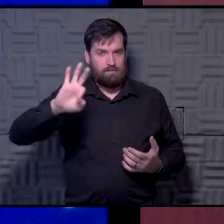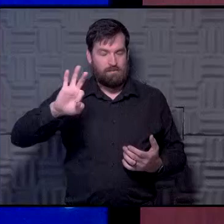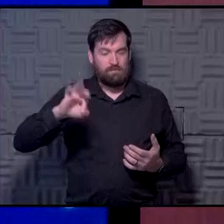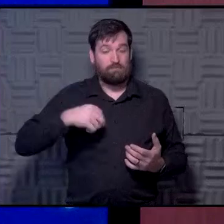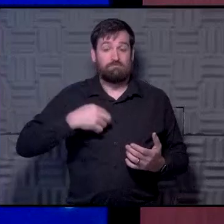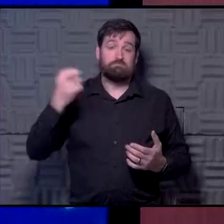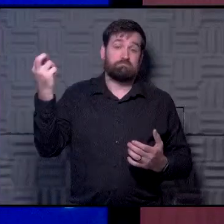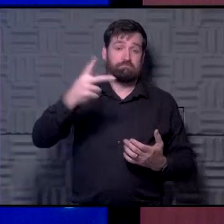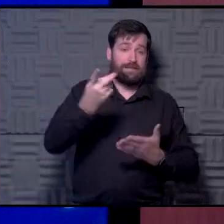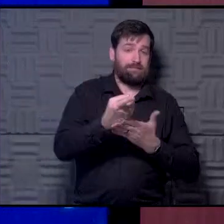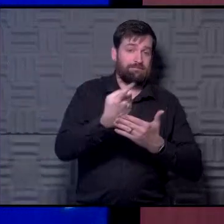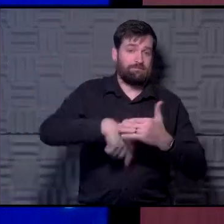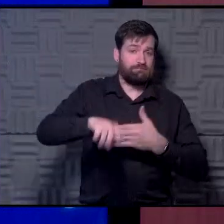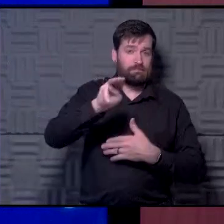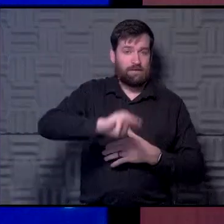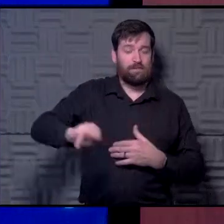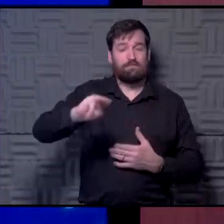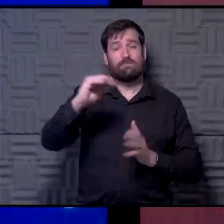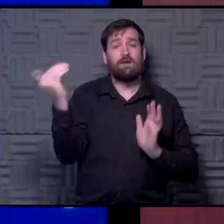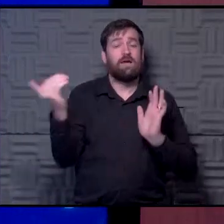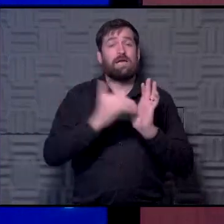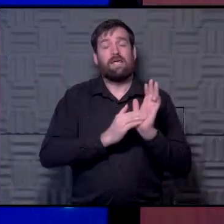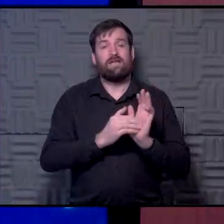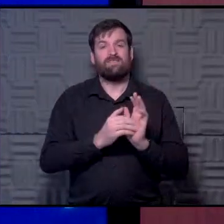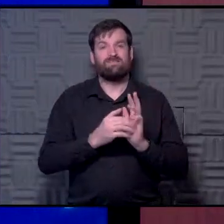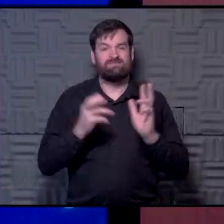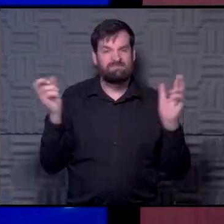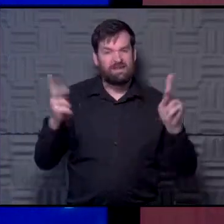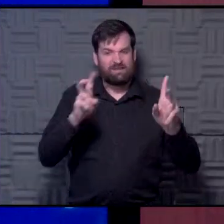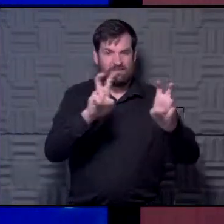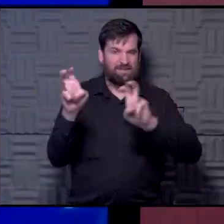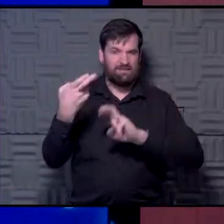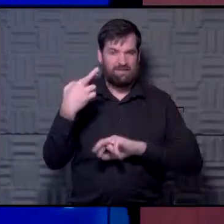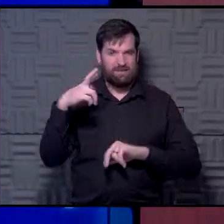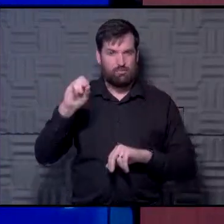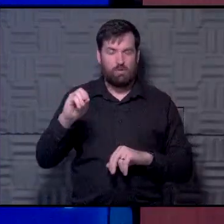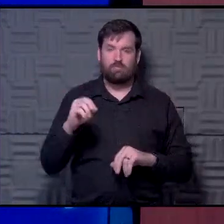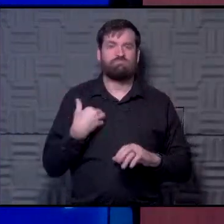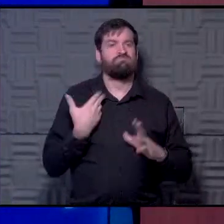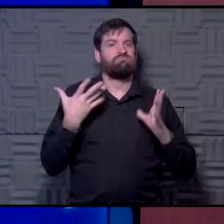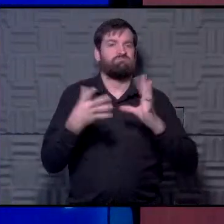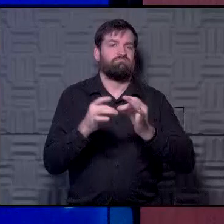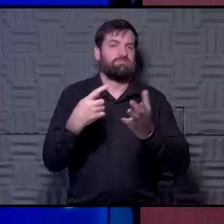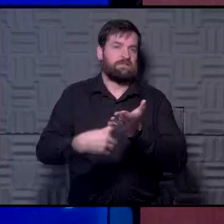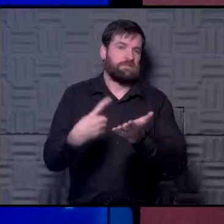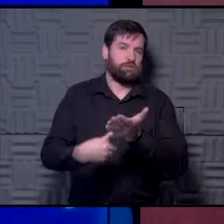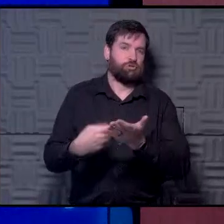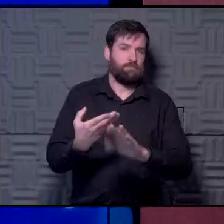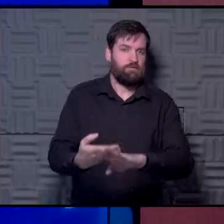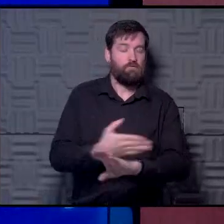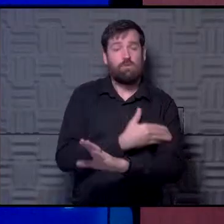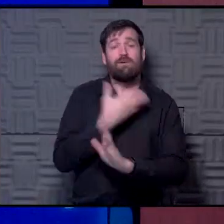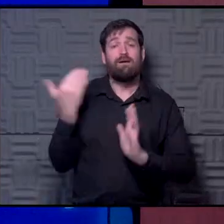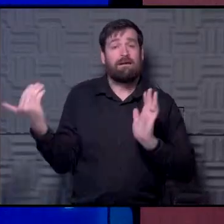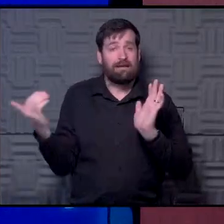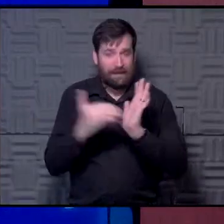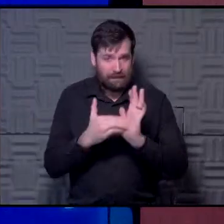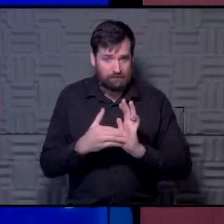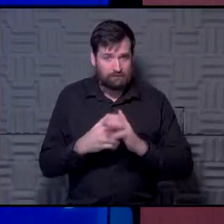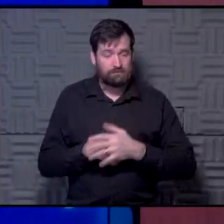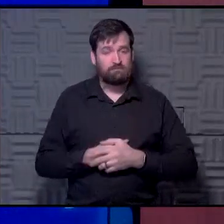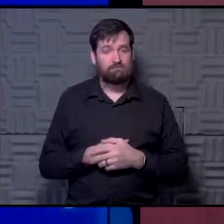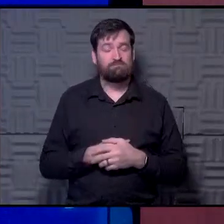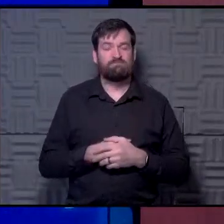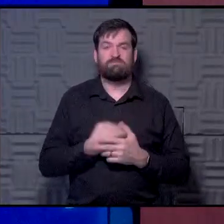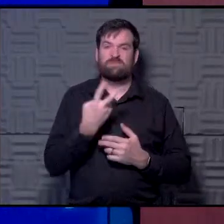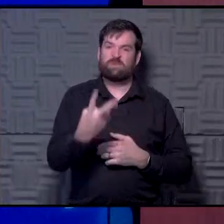we are back on Monday. Again, let's return to the theme of heroes. We've had this discussion before, but let's have it again. We've heard